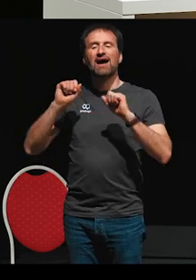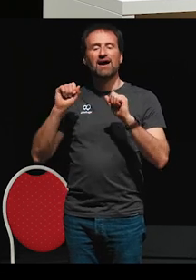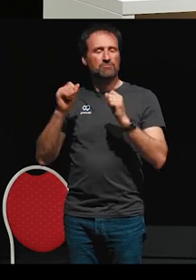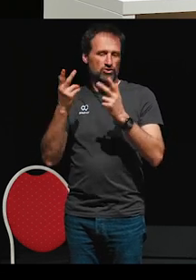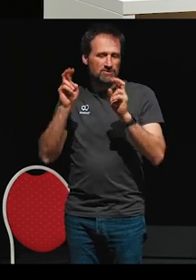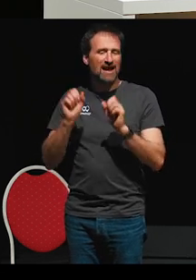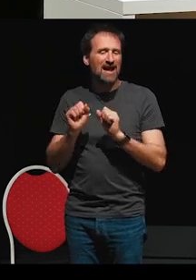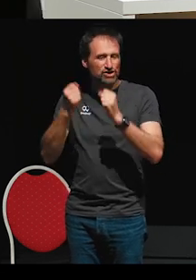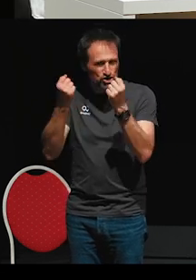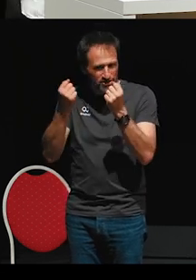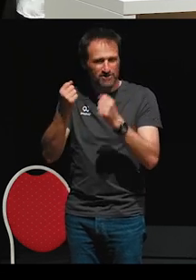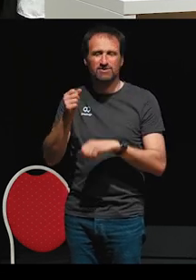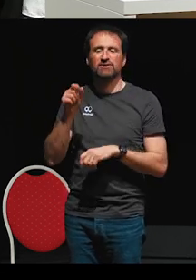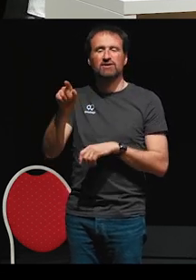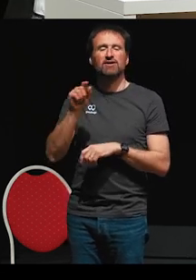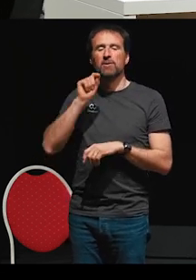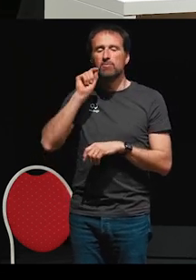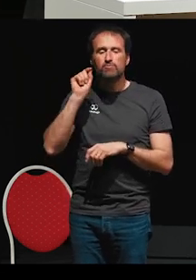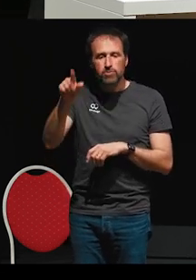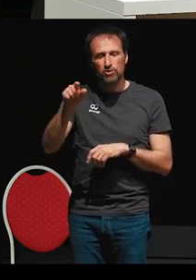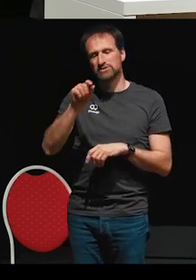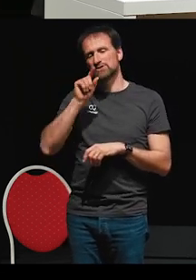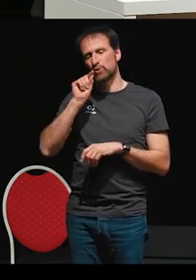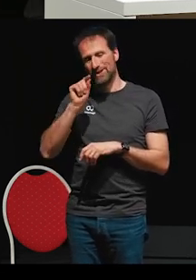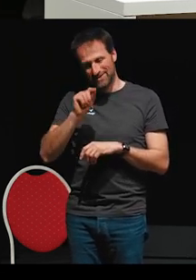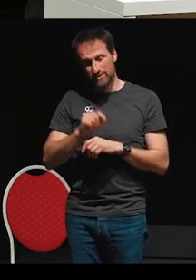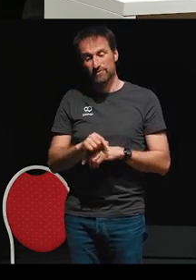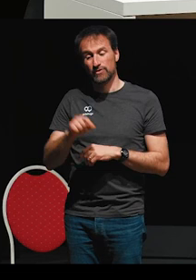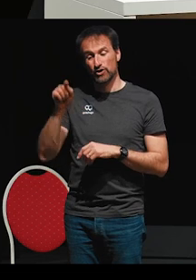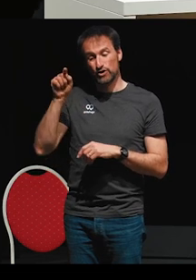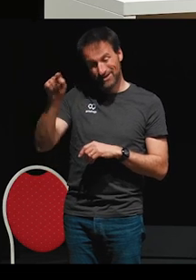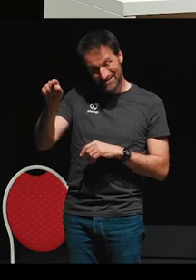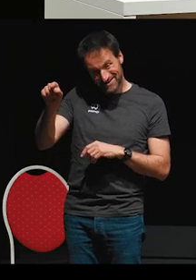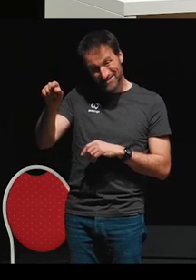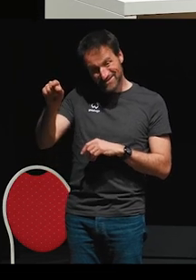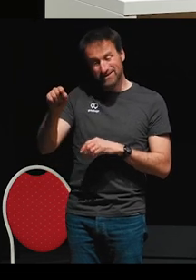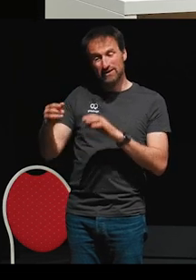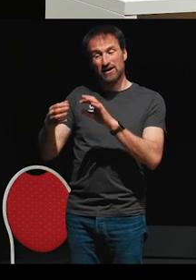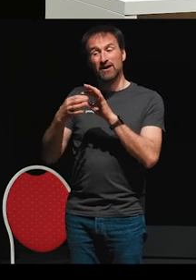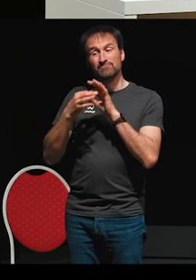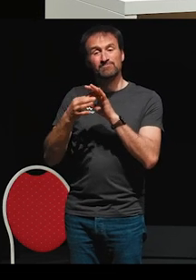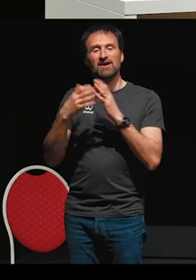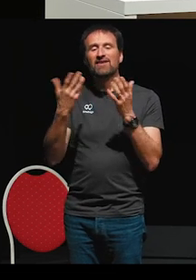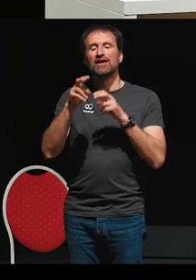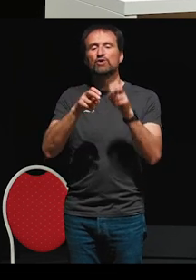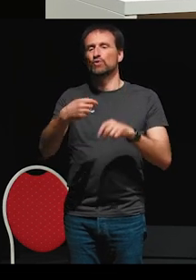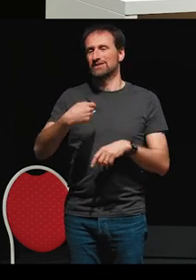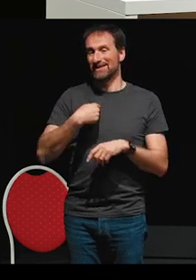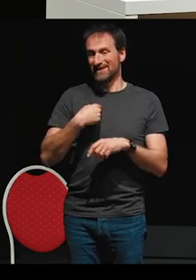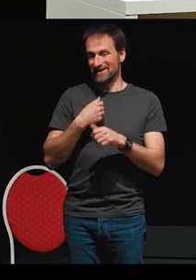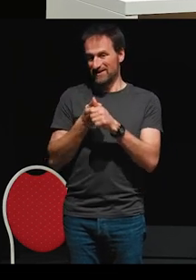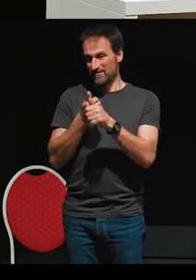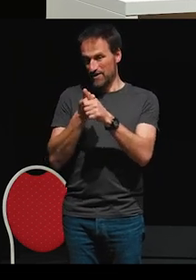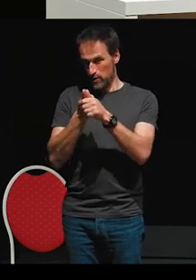and all the tweets that are related to the users that I follow. And after doing that, I'm all,